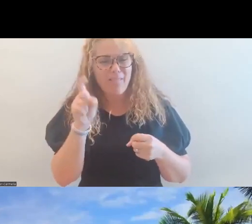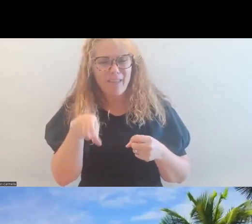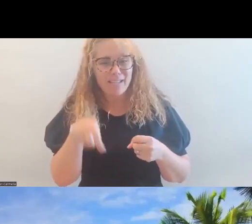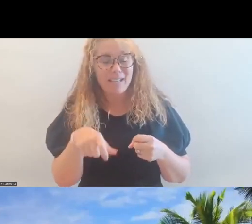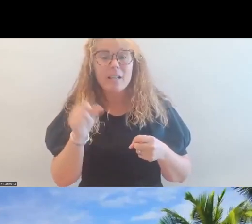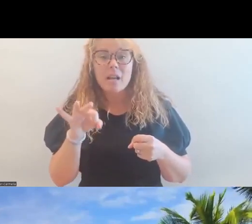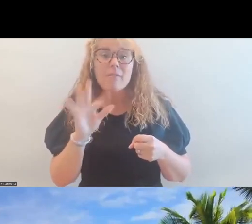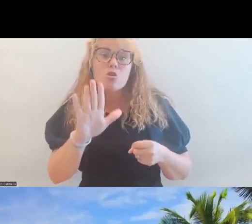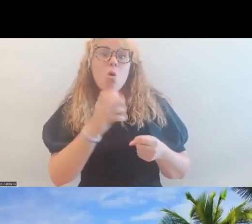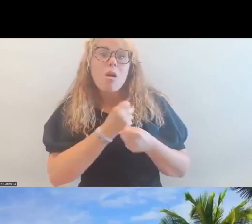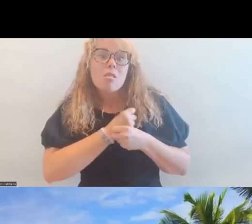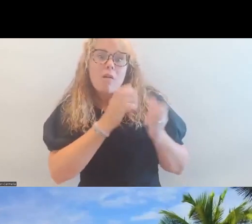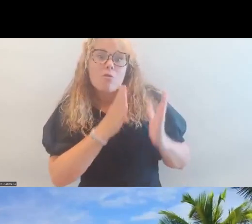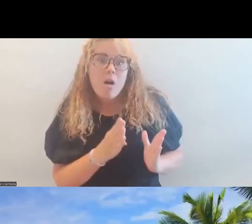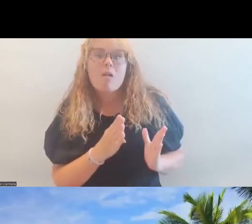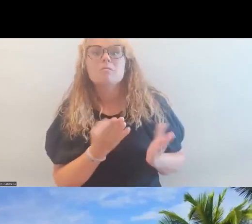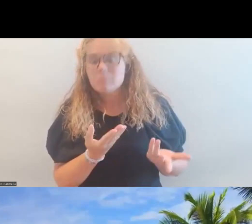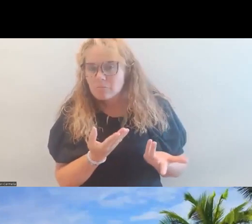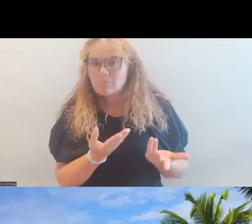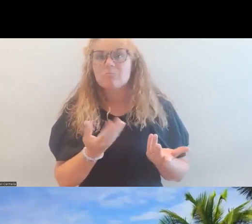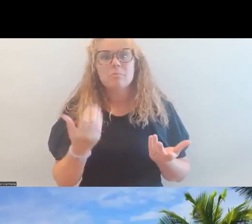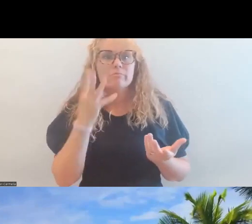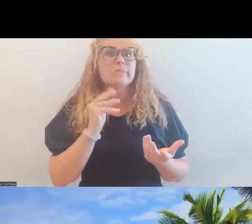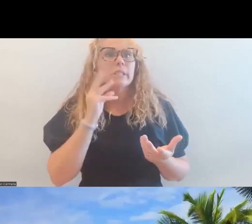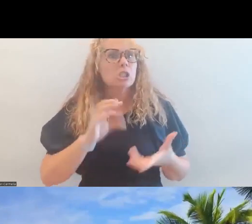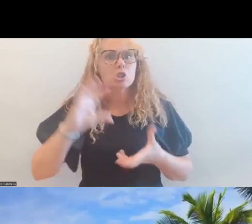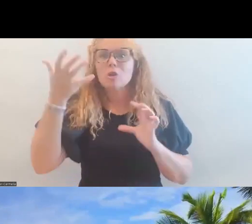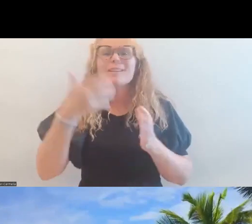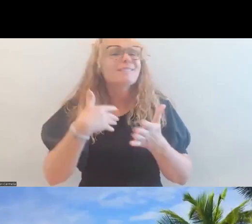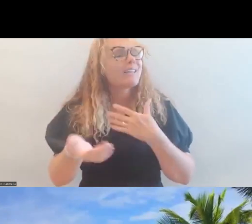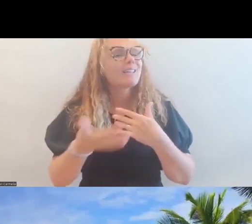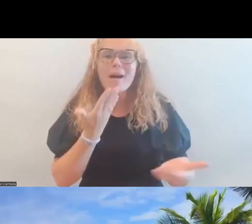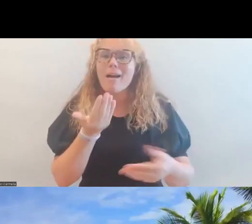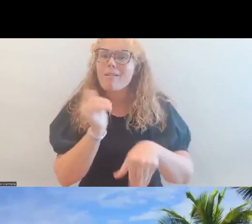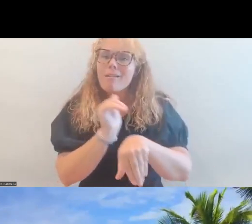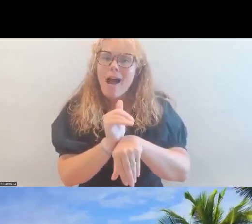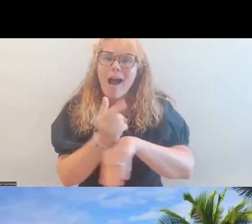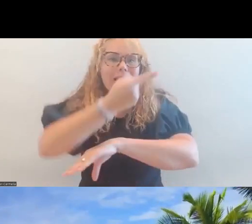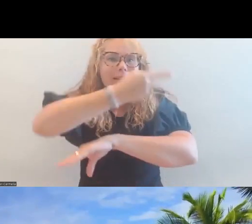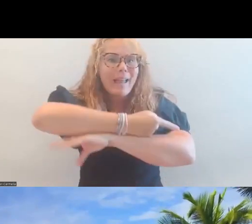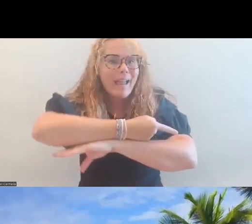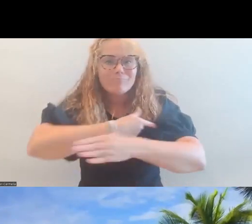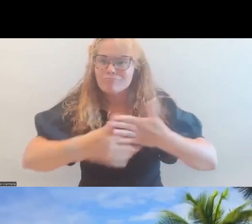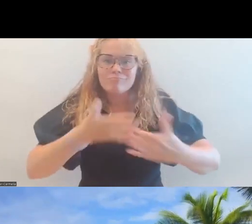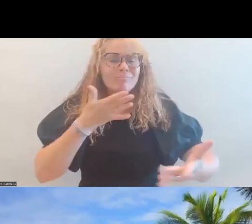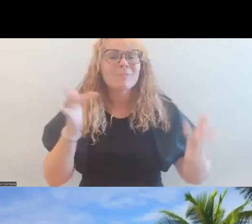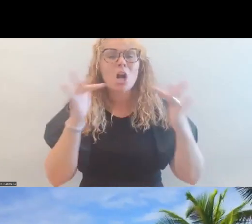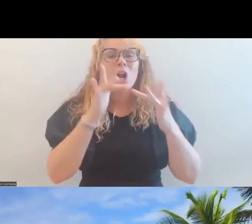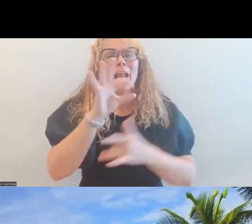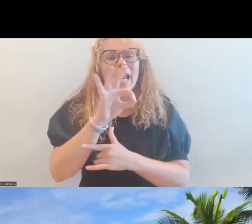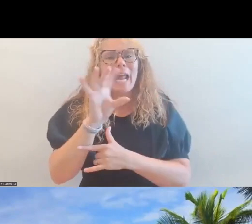or a loved one is experiencing a crisis, No matter if it's day or night, reach out to 988 or visit